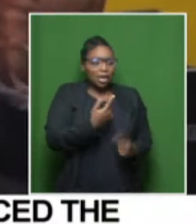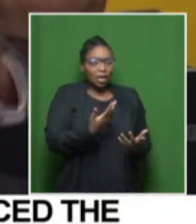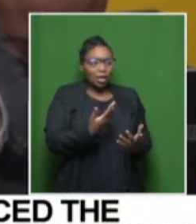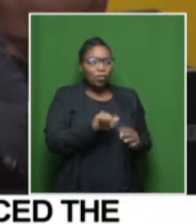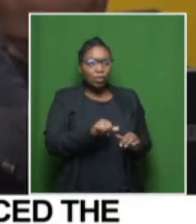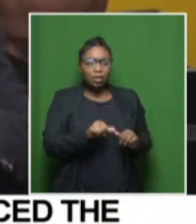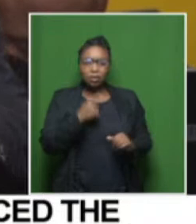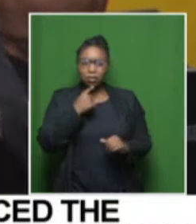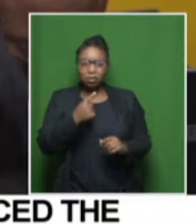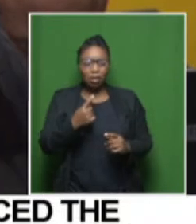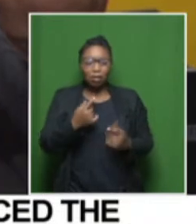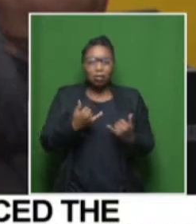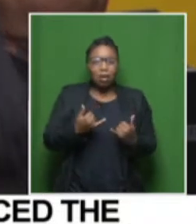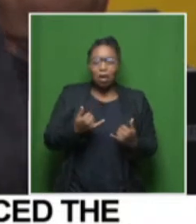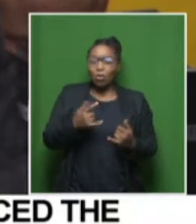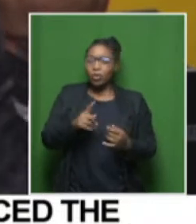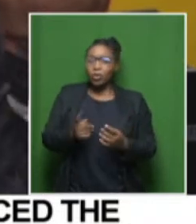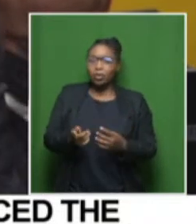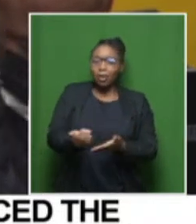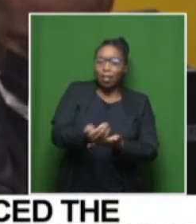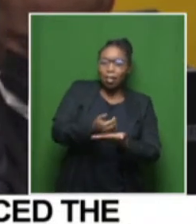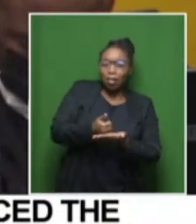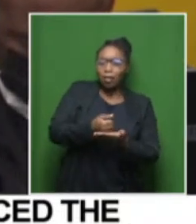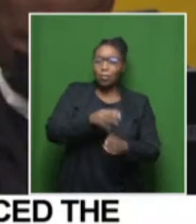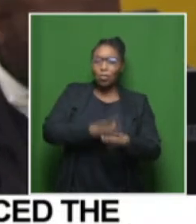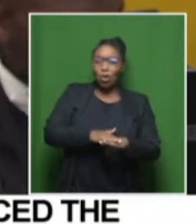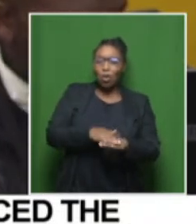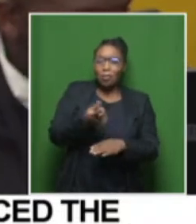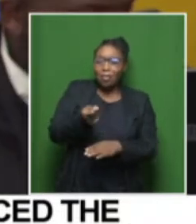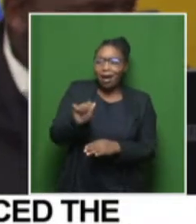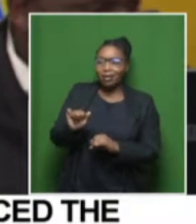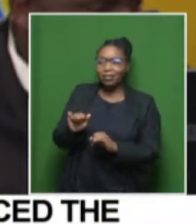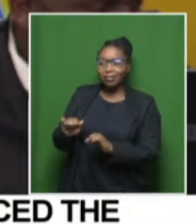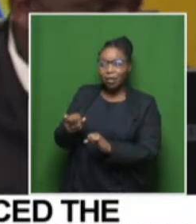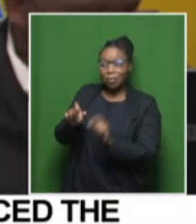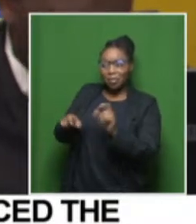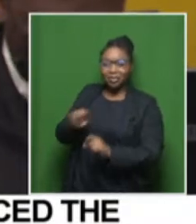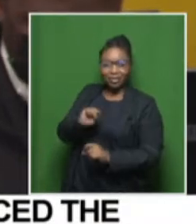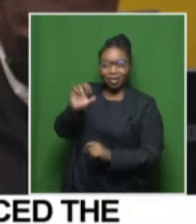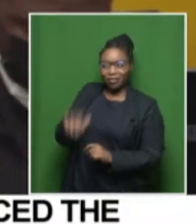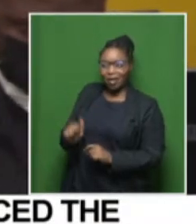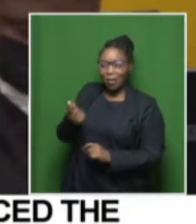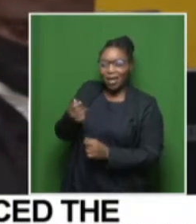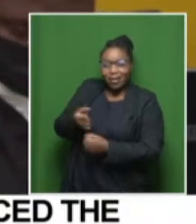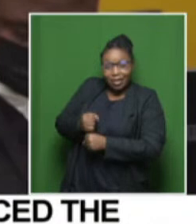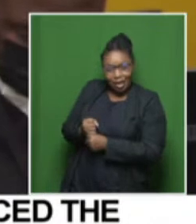we're transferring that and putting money into your pockets. That's what we have done.